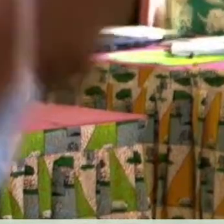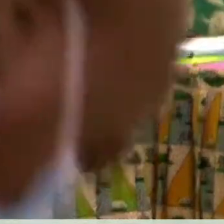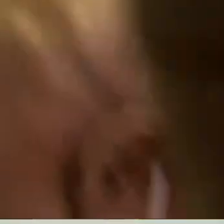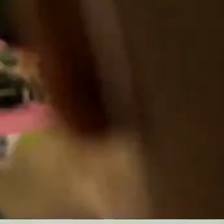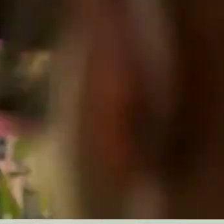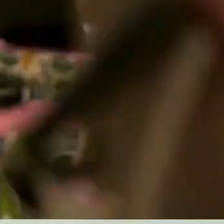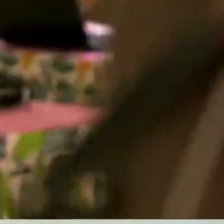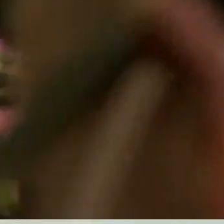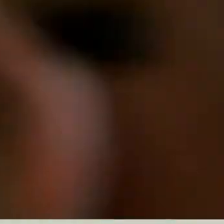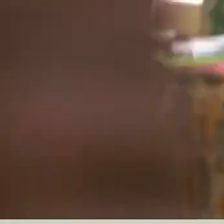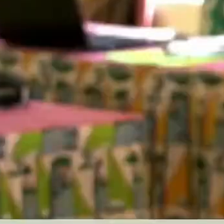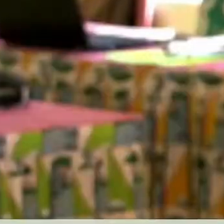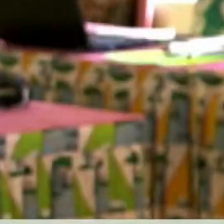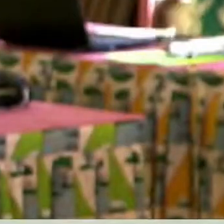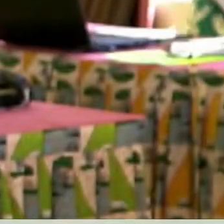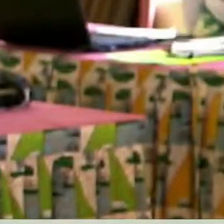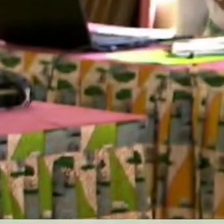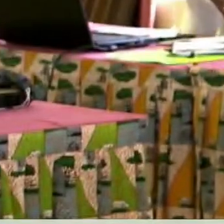It's